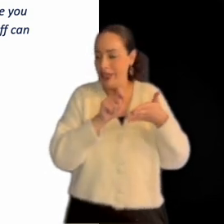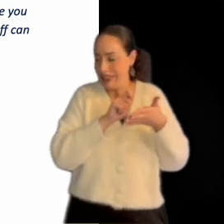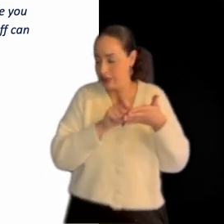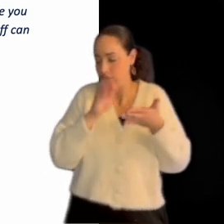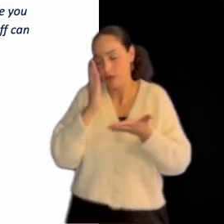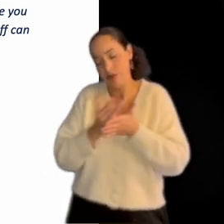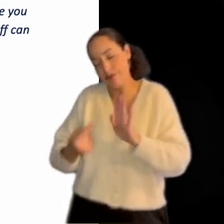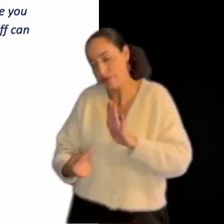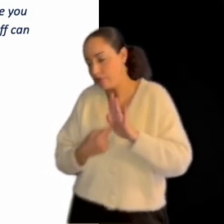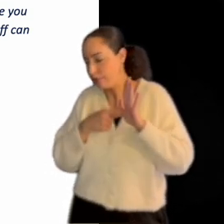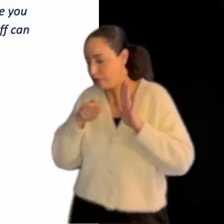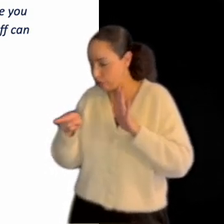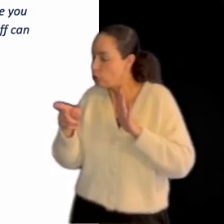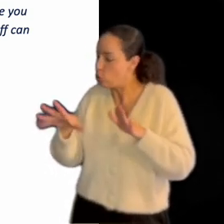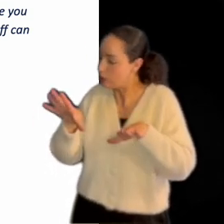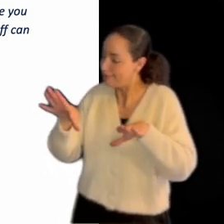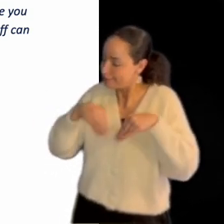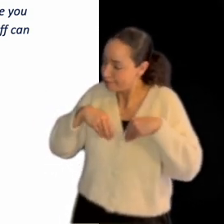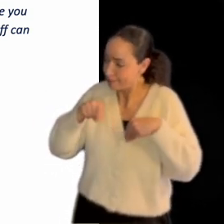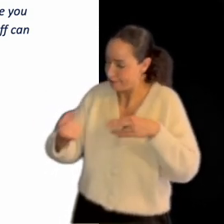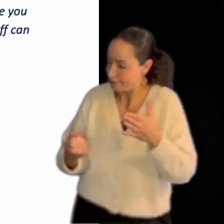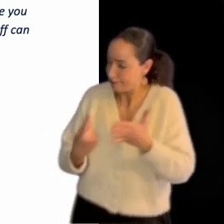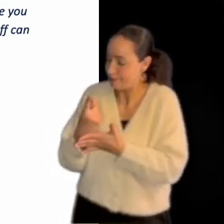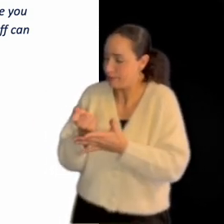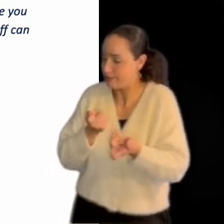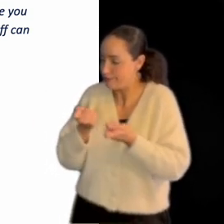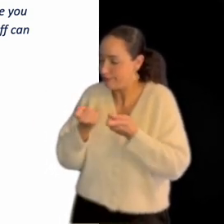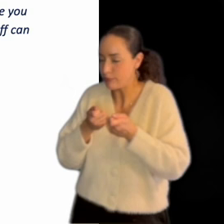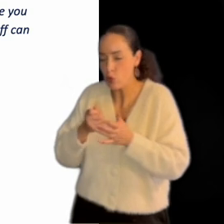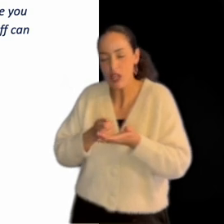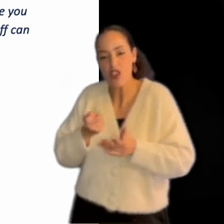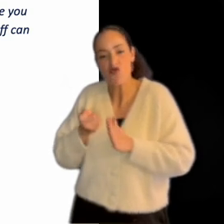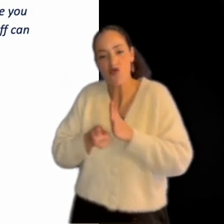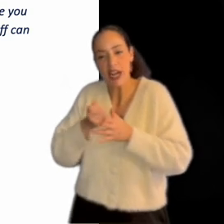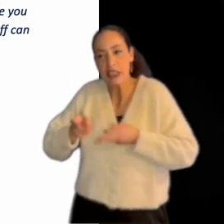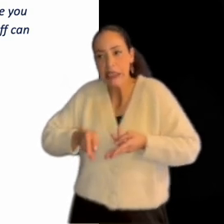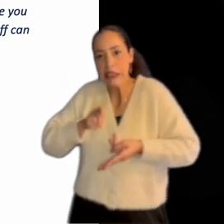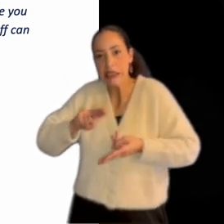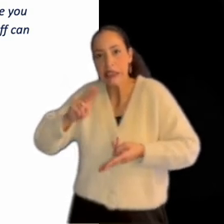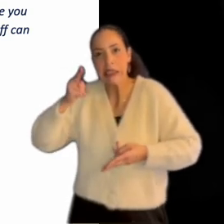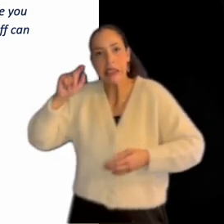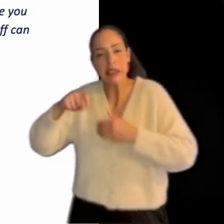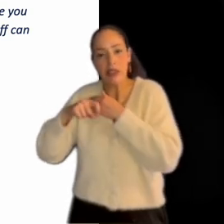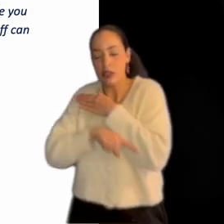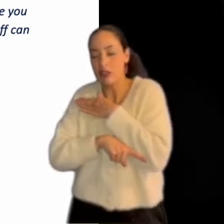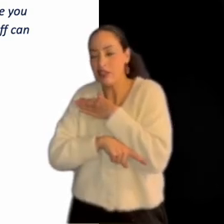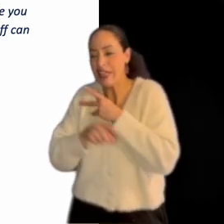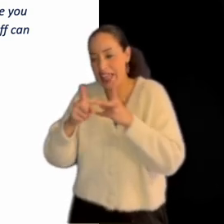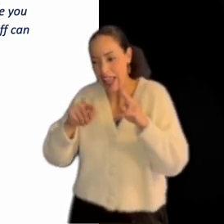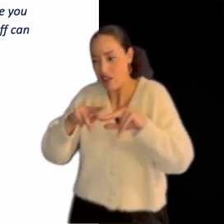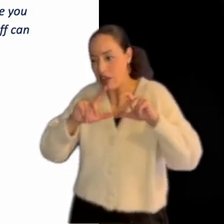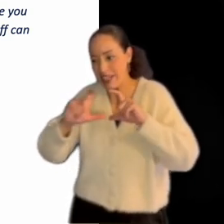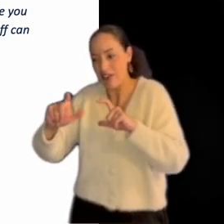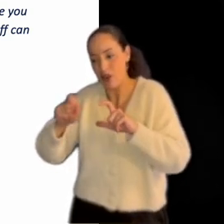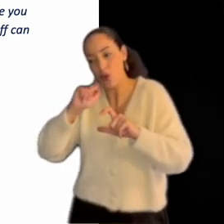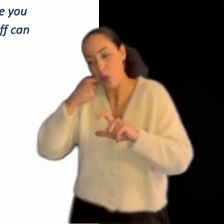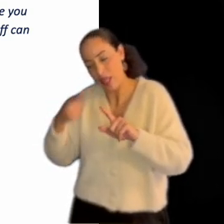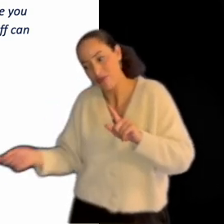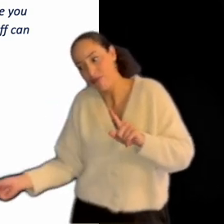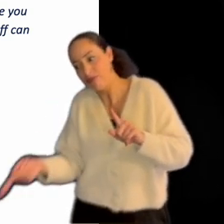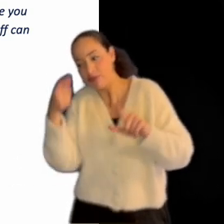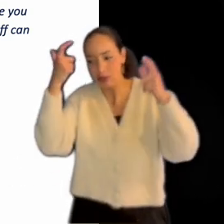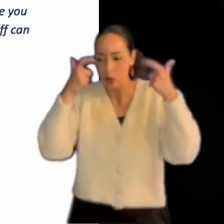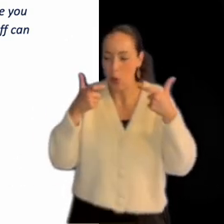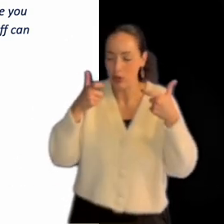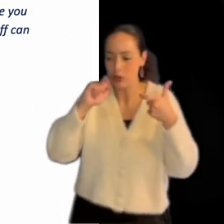these arrears, as if you continue to build up your arrears, we will take you to court, which will increase the amount you owe us, and it will affect your